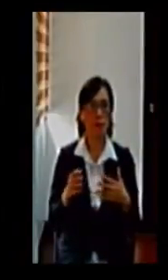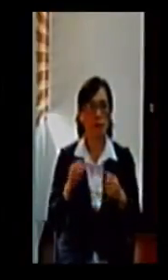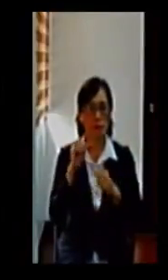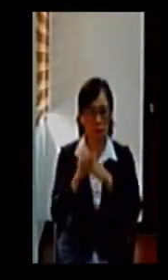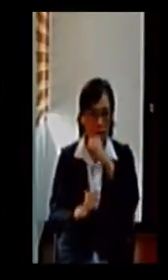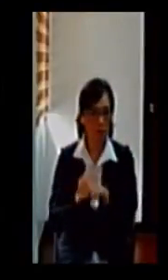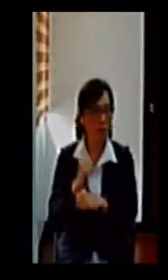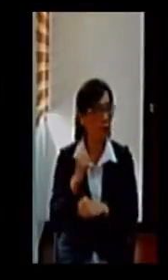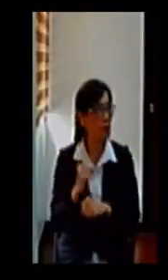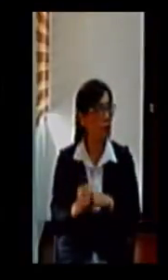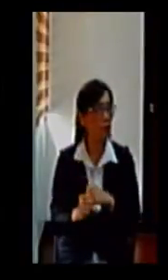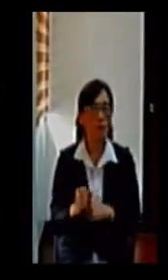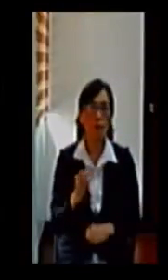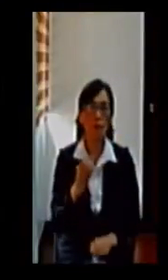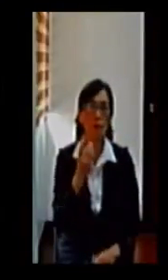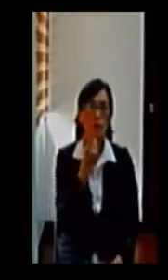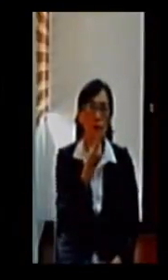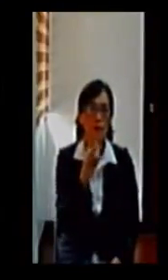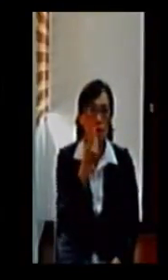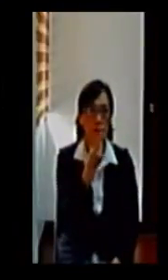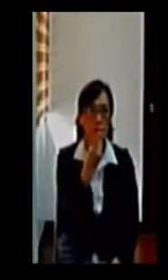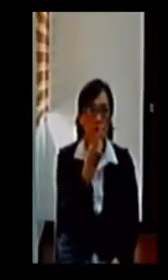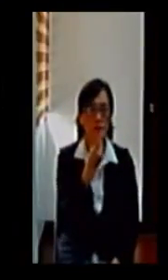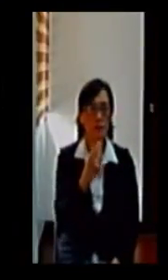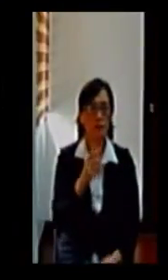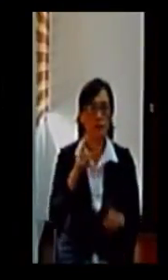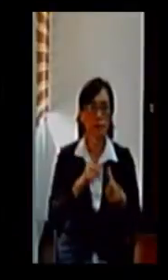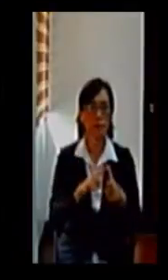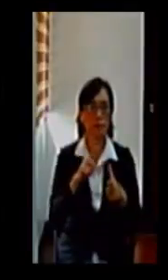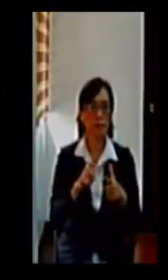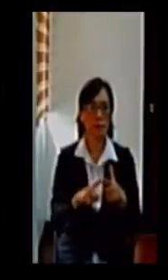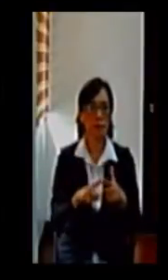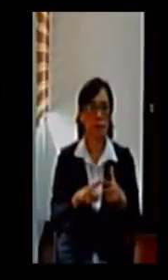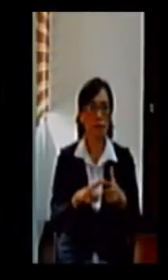from diabetes. Yeah. And then